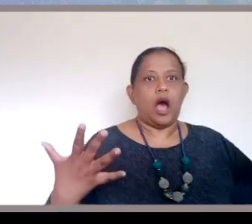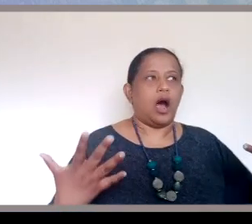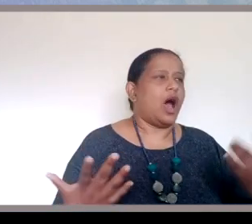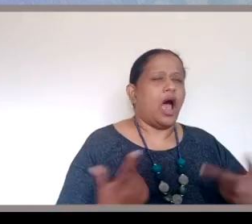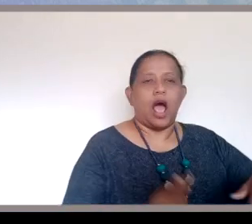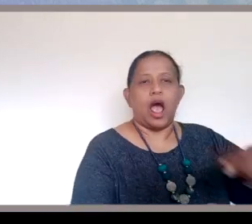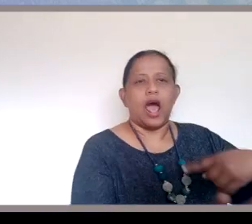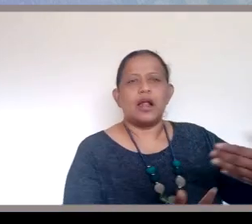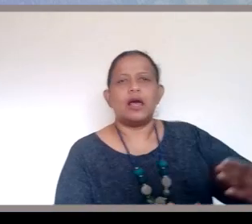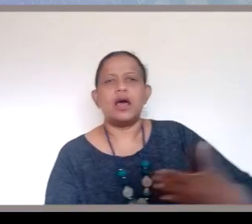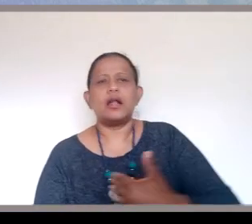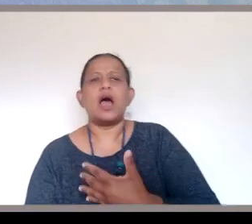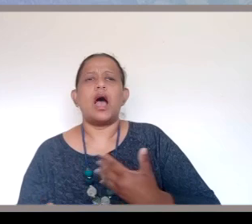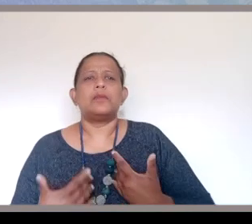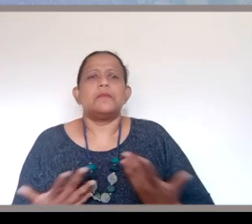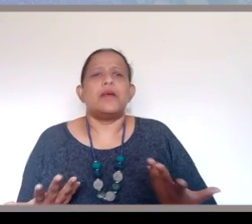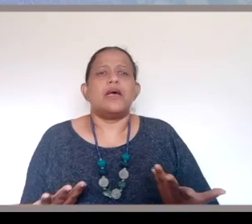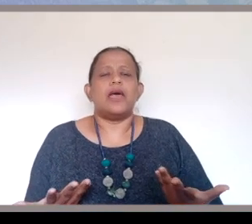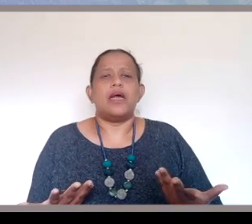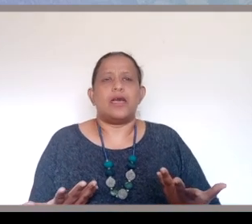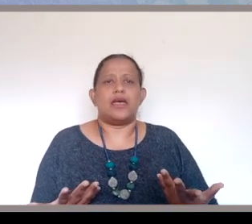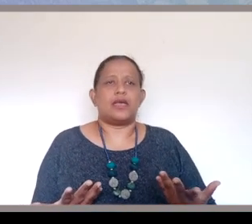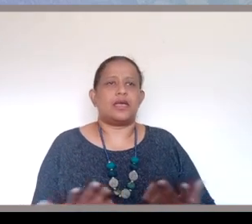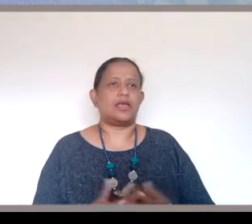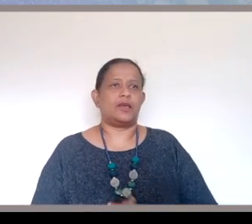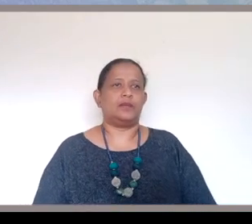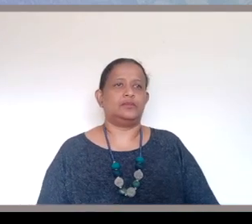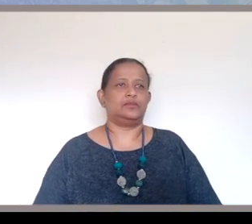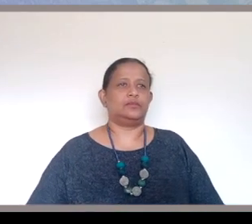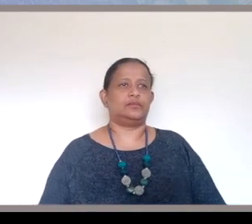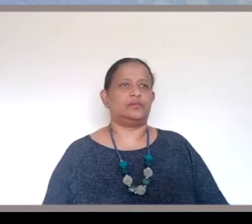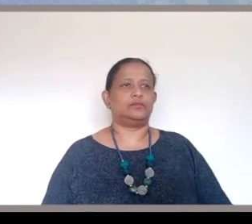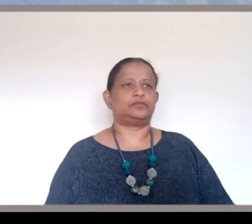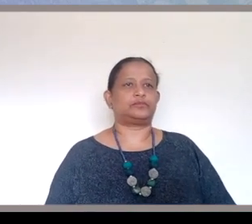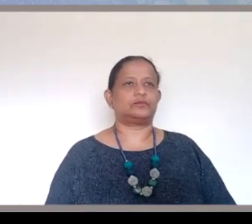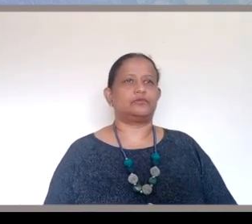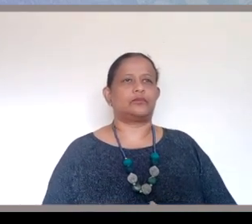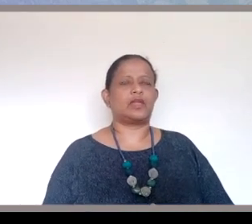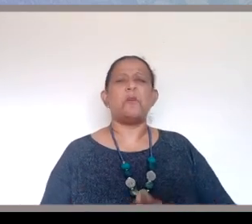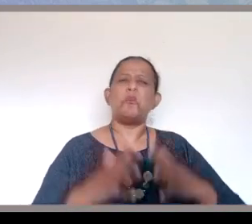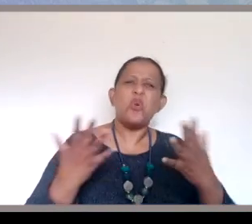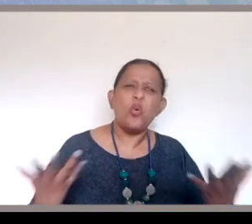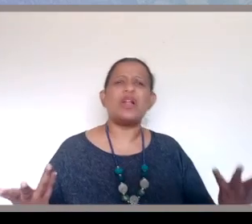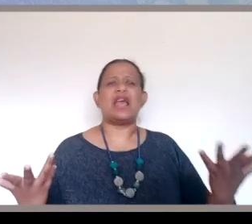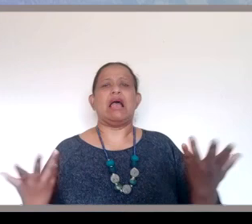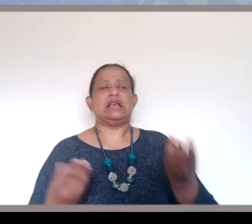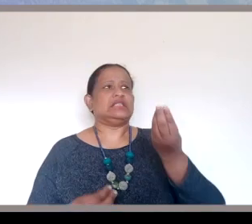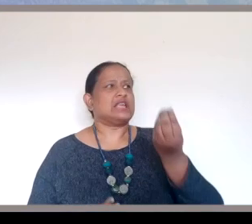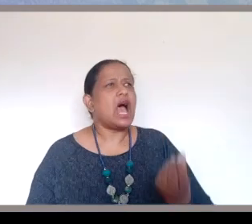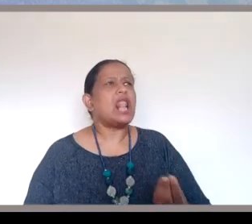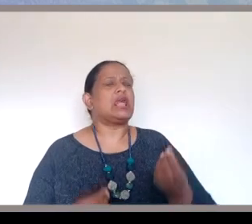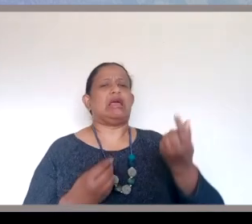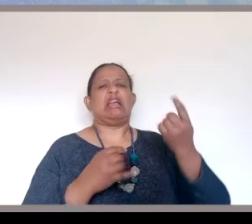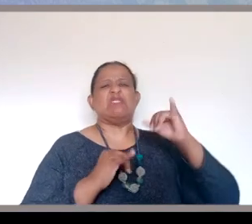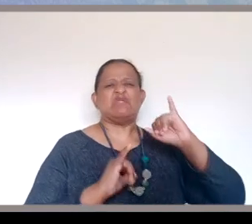He knows what turns you on. He knows what you will fall for, whether it be lust or money or position or